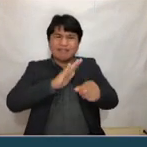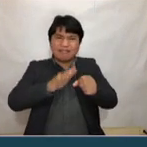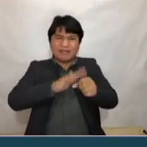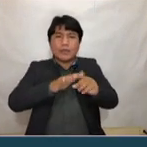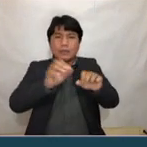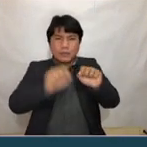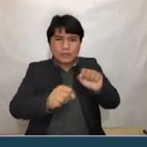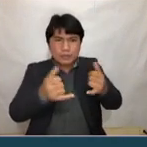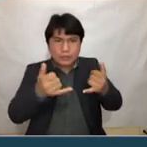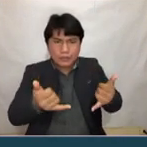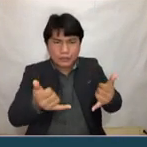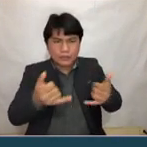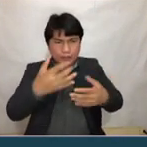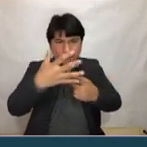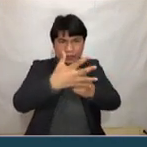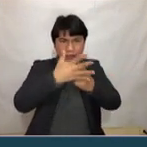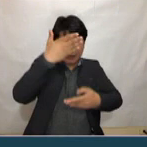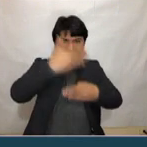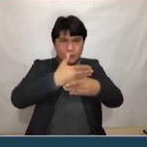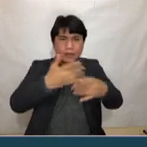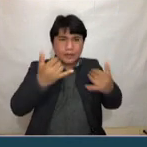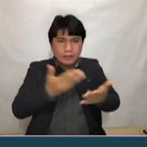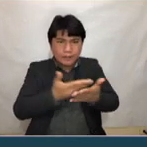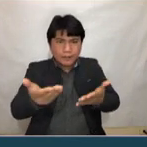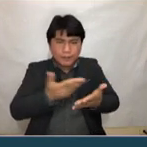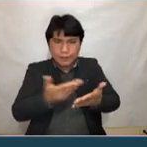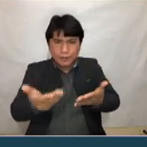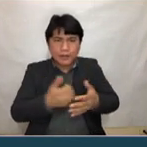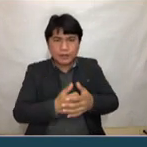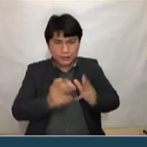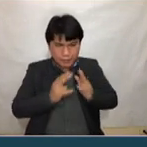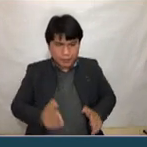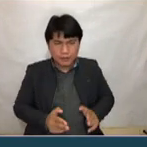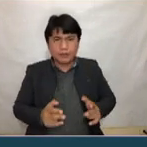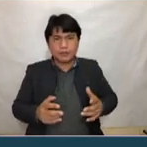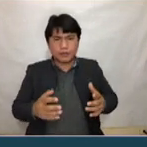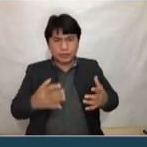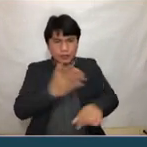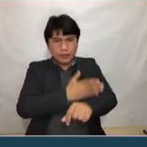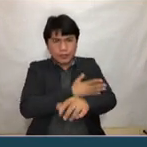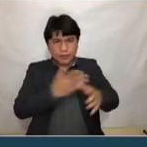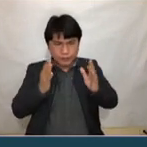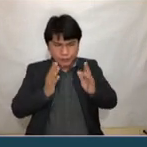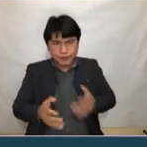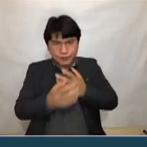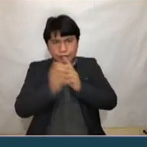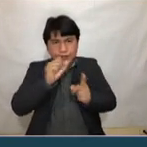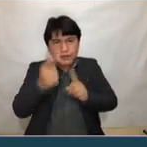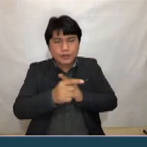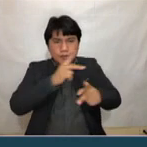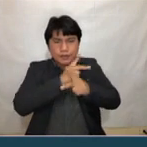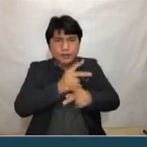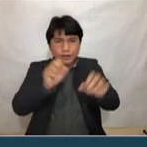about the lockdown is it's buying us time to strengthen our health system, to strengthen our social protection system. But we should